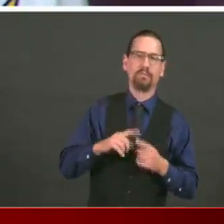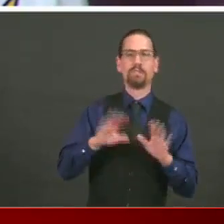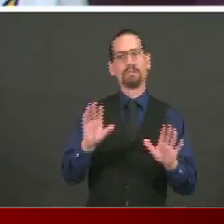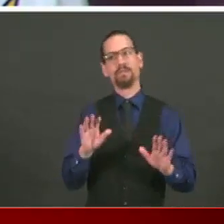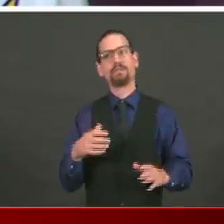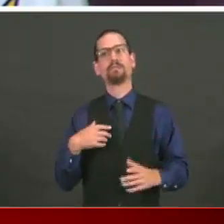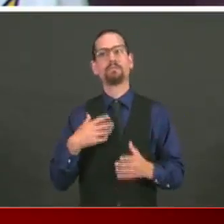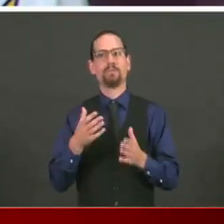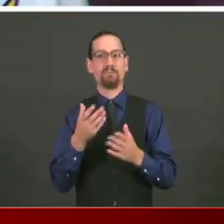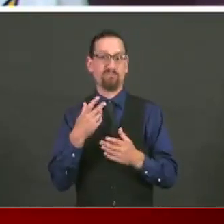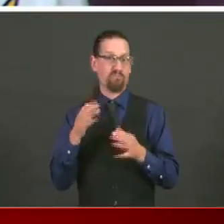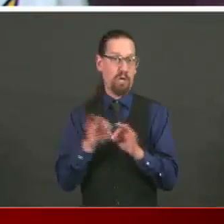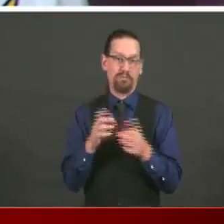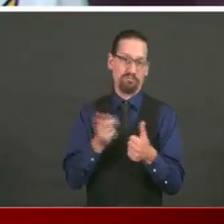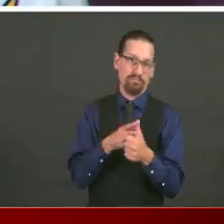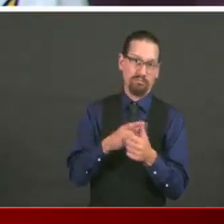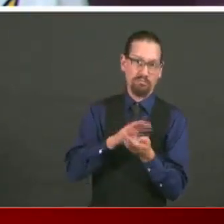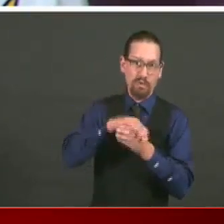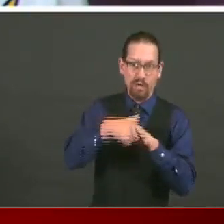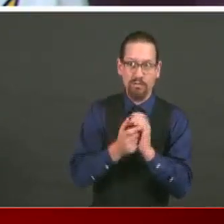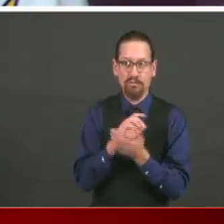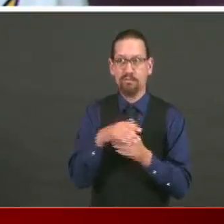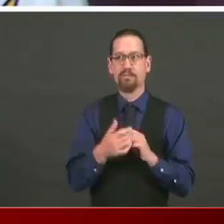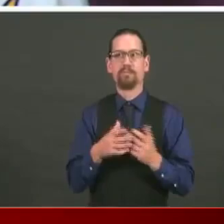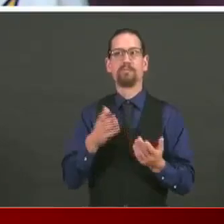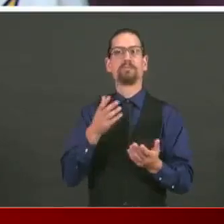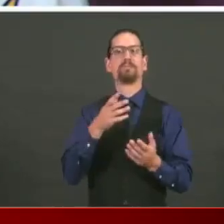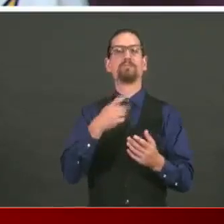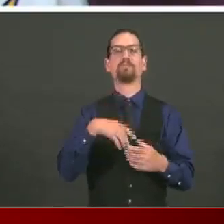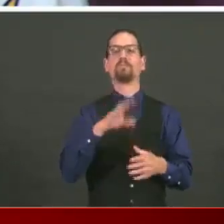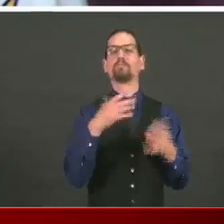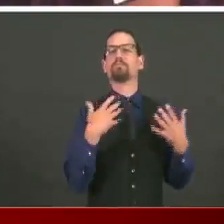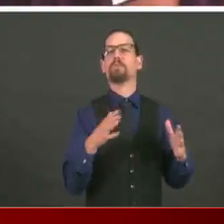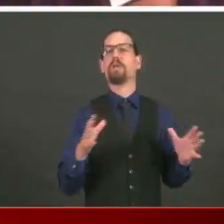and stop risking more cases occurring in Rhode Island. Thank you.